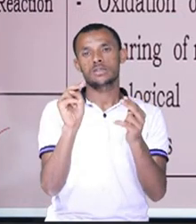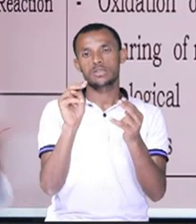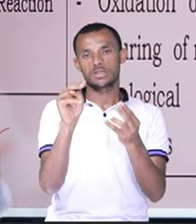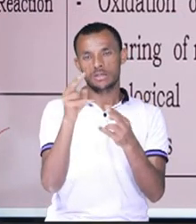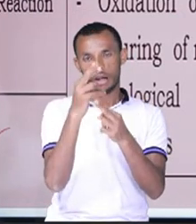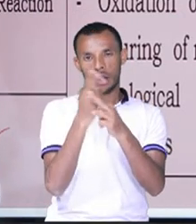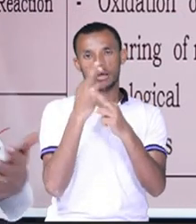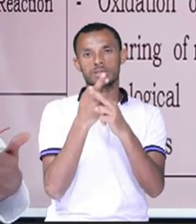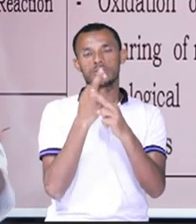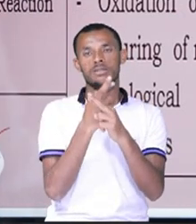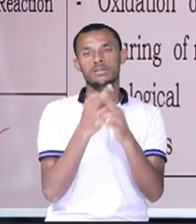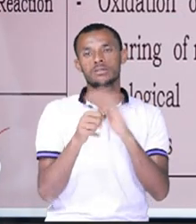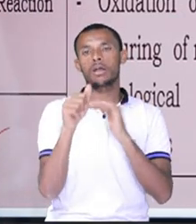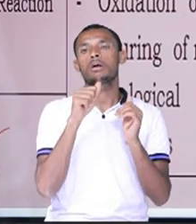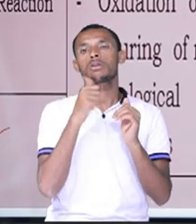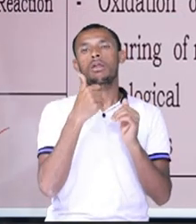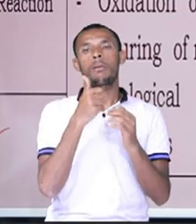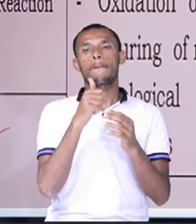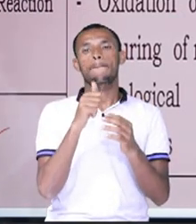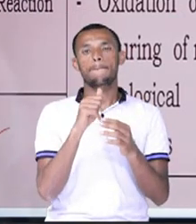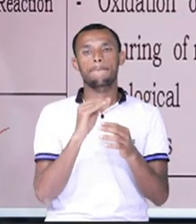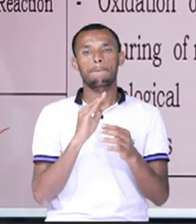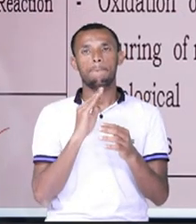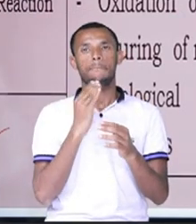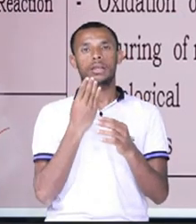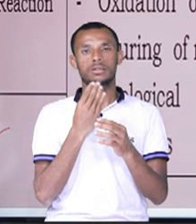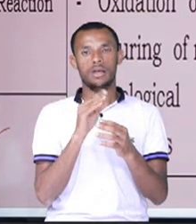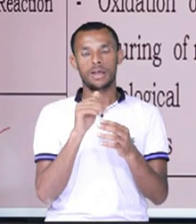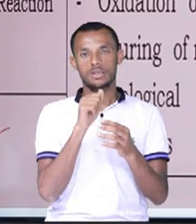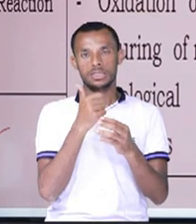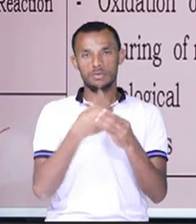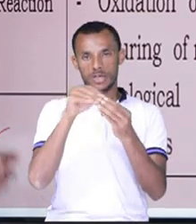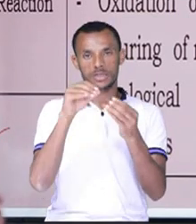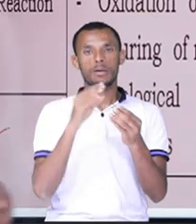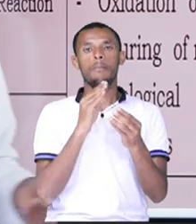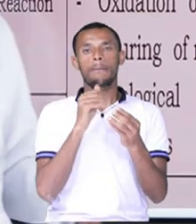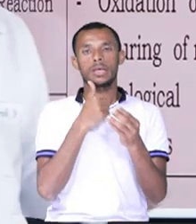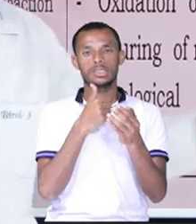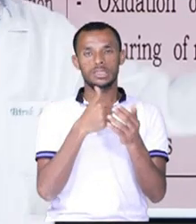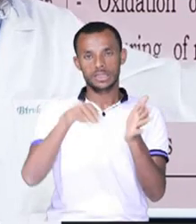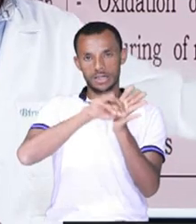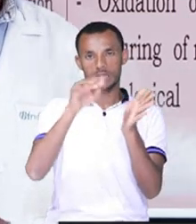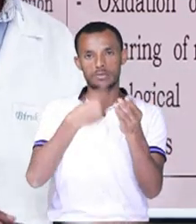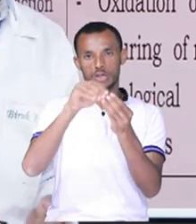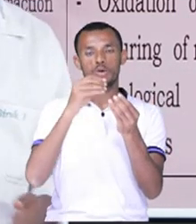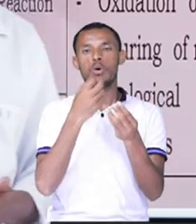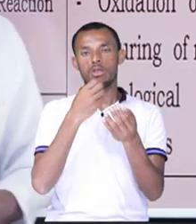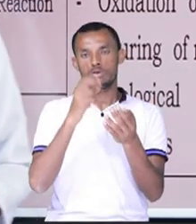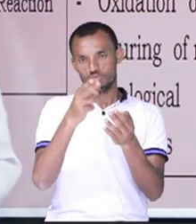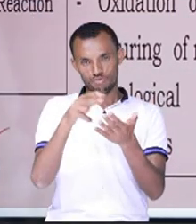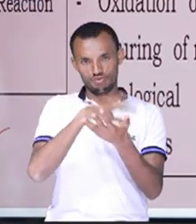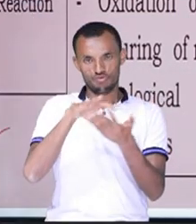know, neutralization reaction, acid-base reactions. Acid plus base, salt plus water is fast reaction. Combustion of